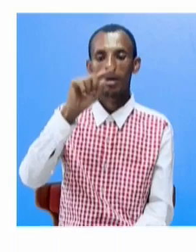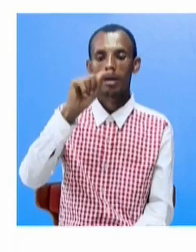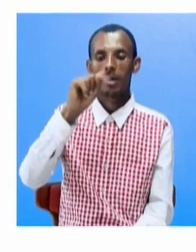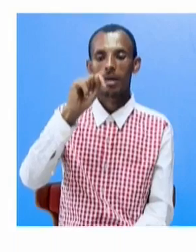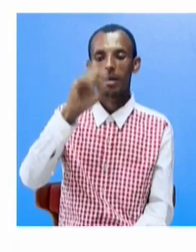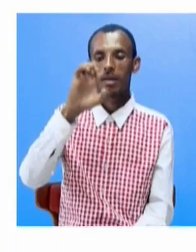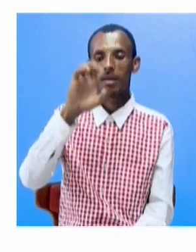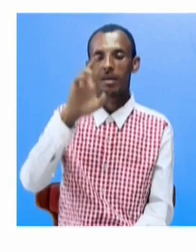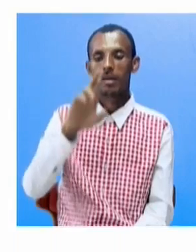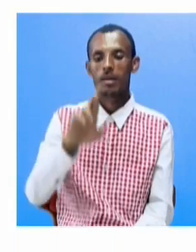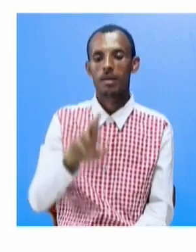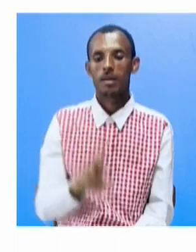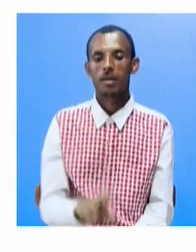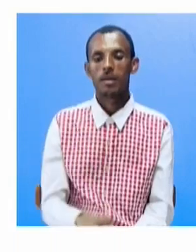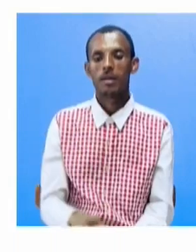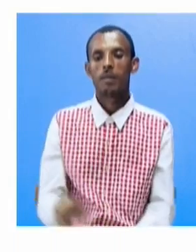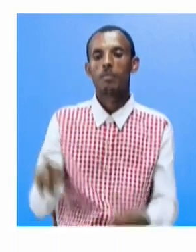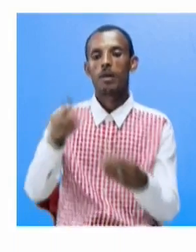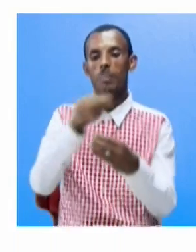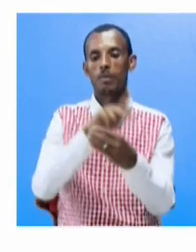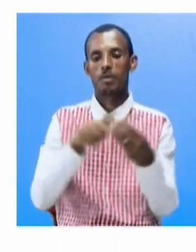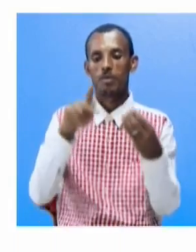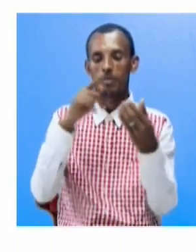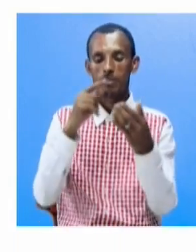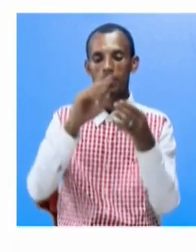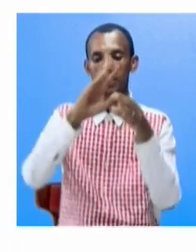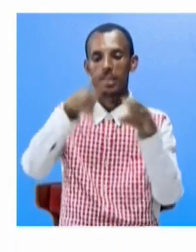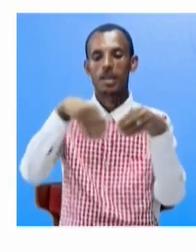the perimeter of the given region.